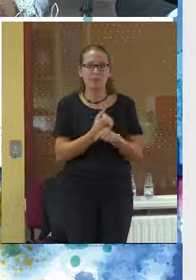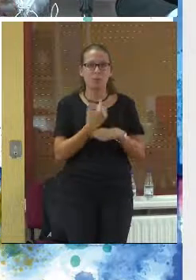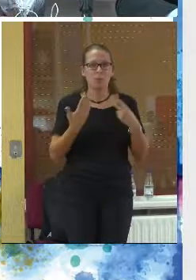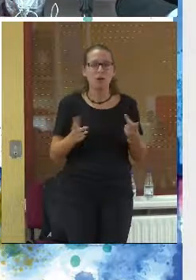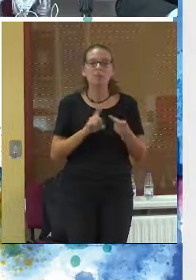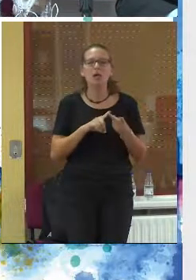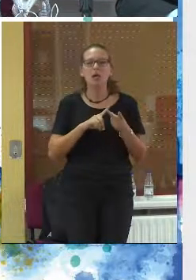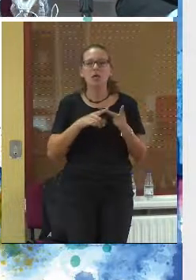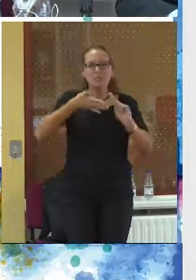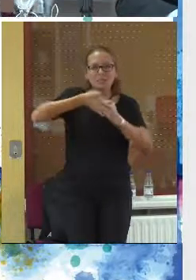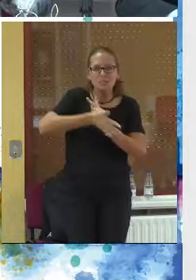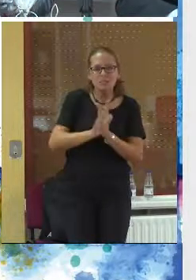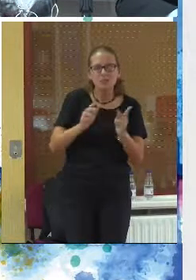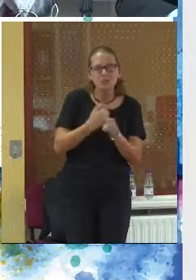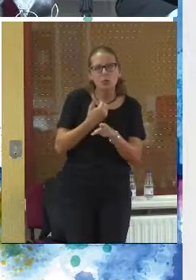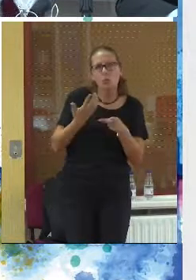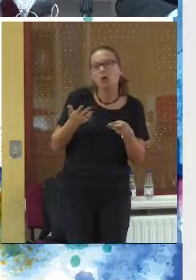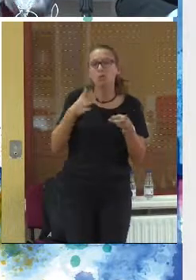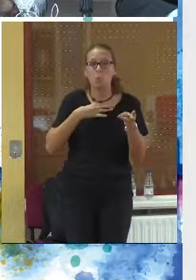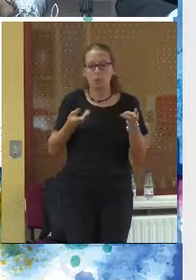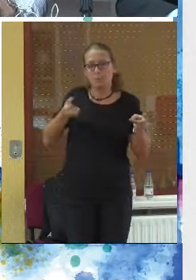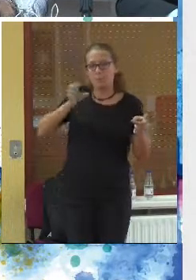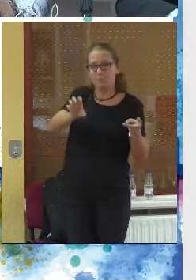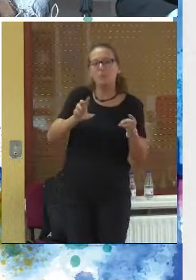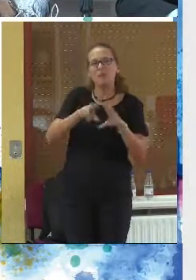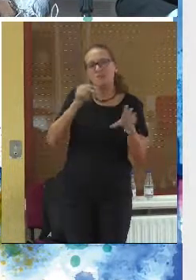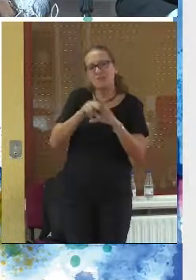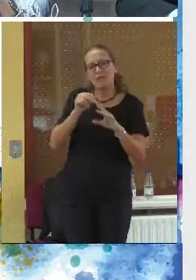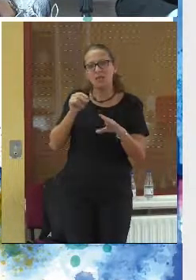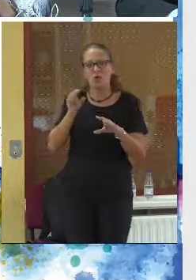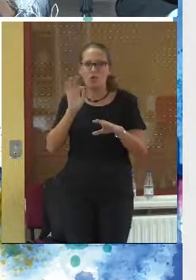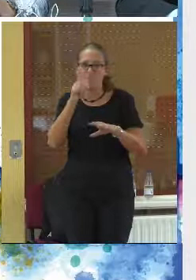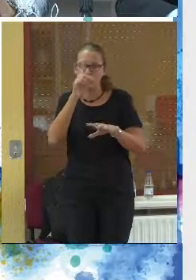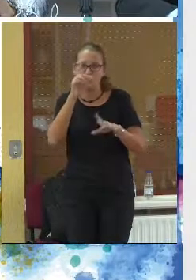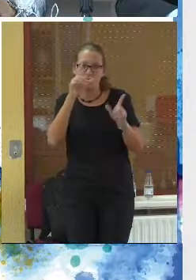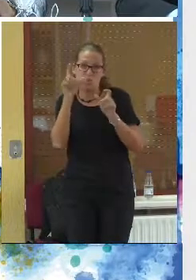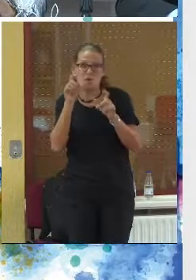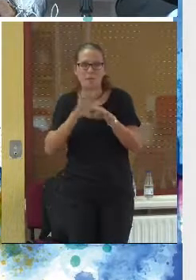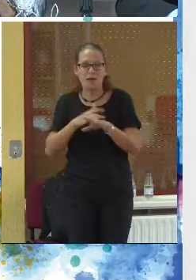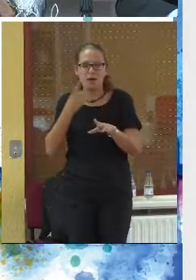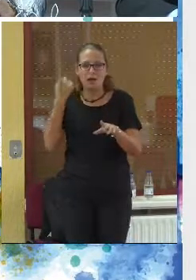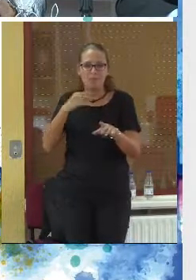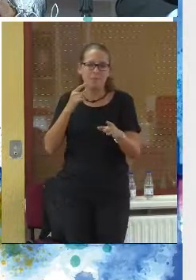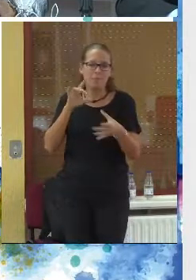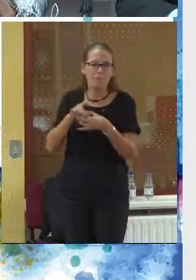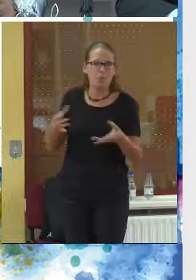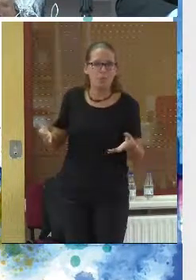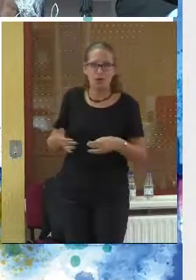Do you have the name of the task, a description thereof? You can even